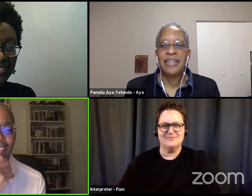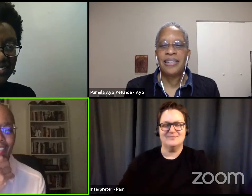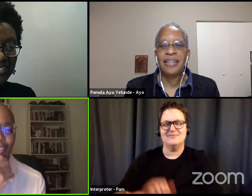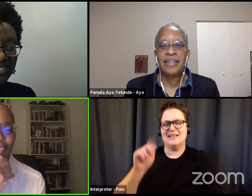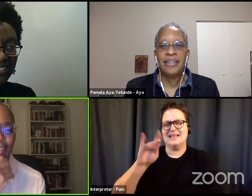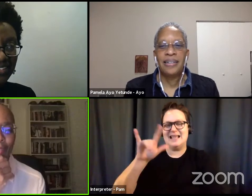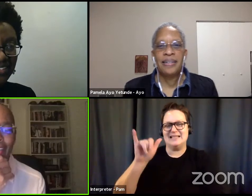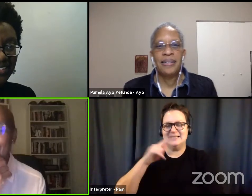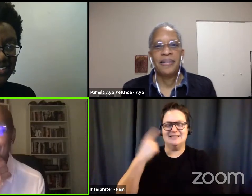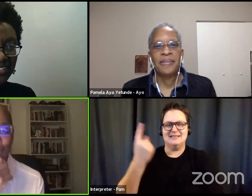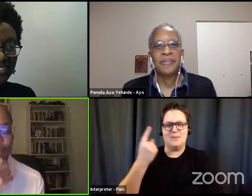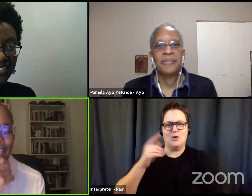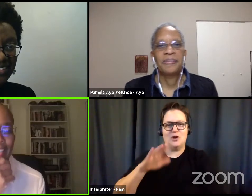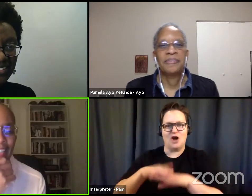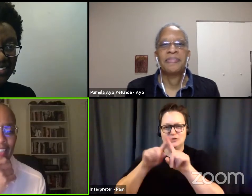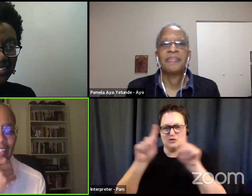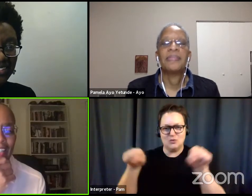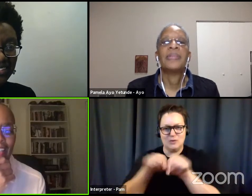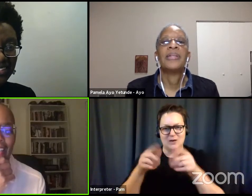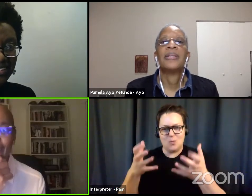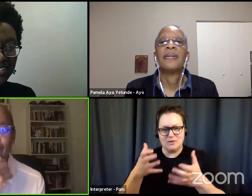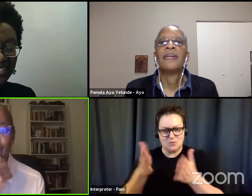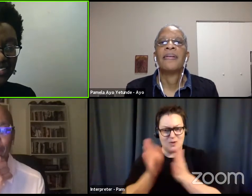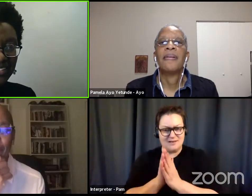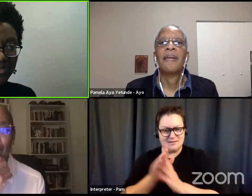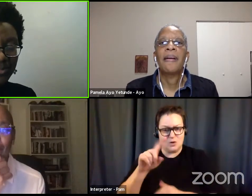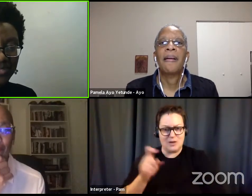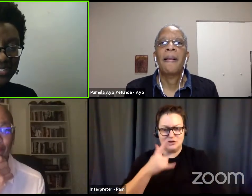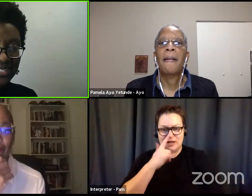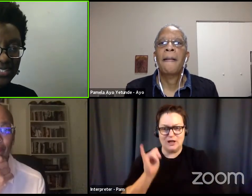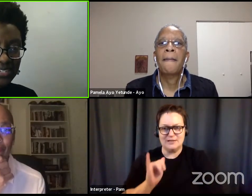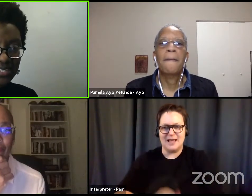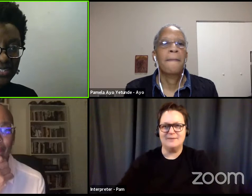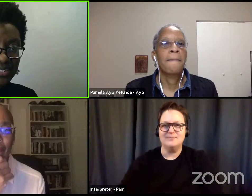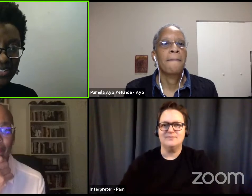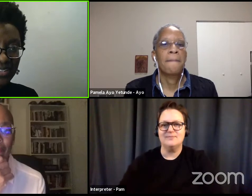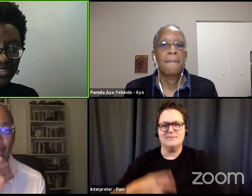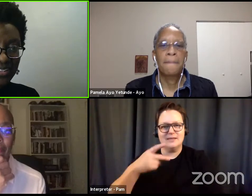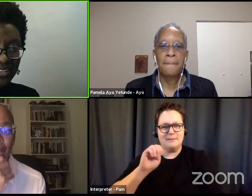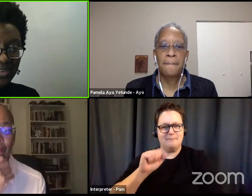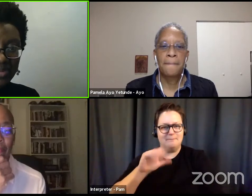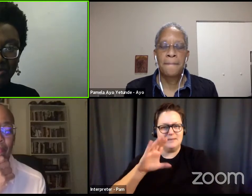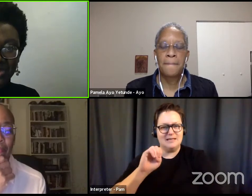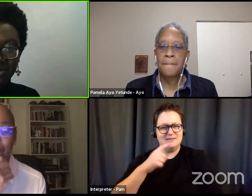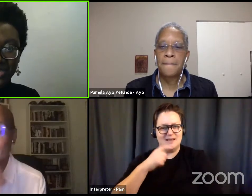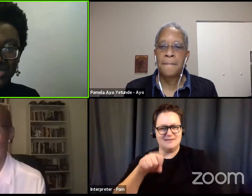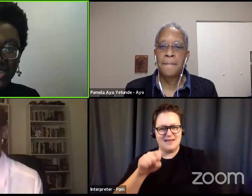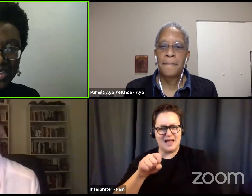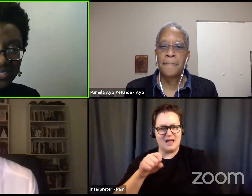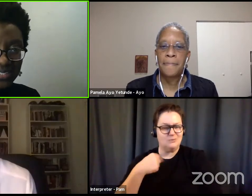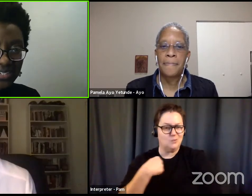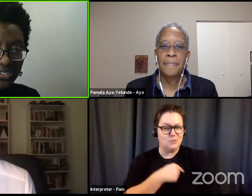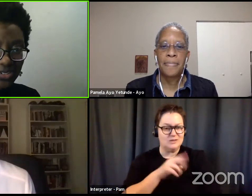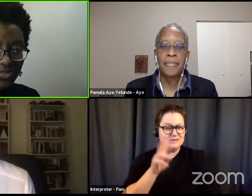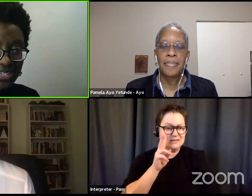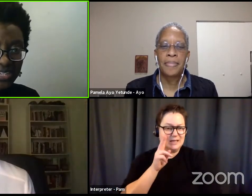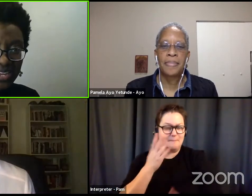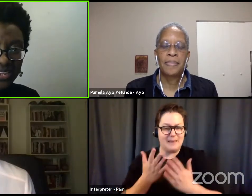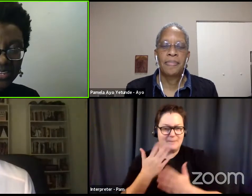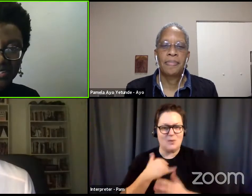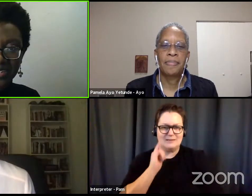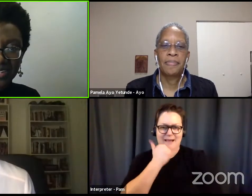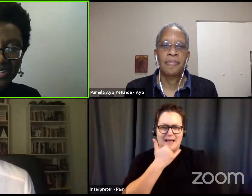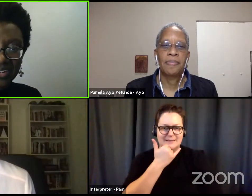someone on screen wanting to ask a question, it looks like. Yeah, we'll see. Now, maybe it was an accidental